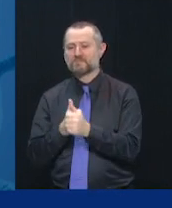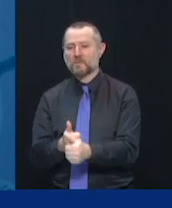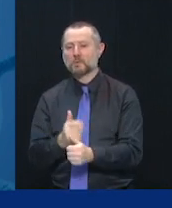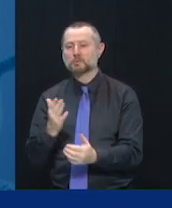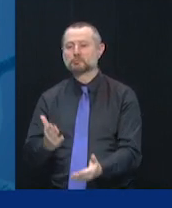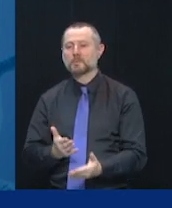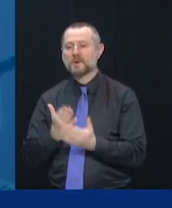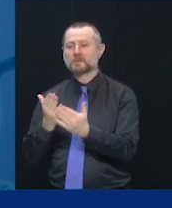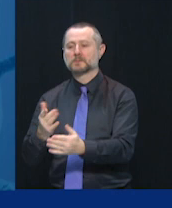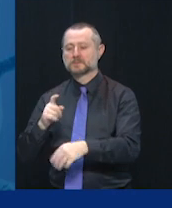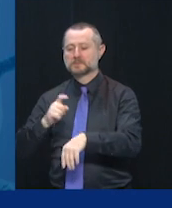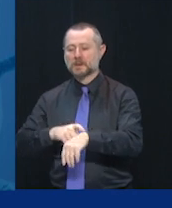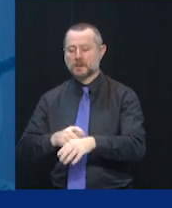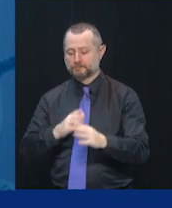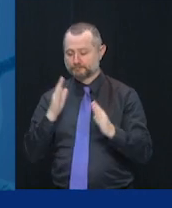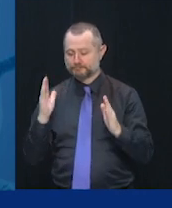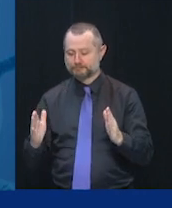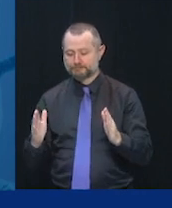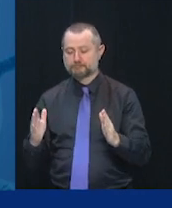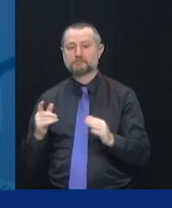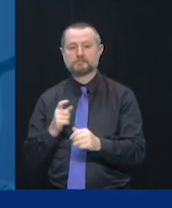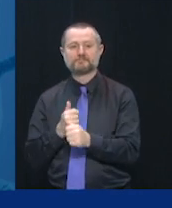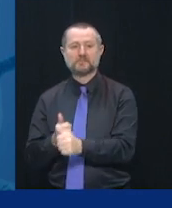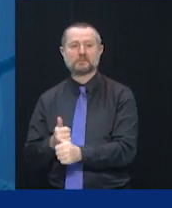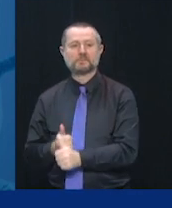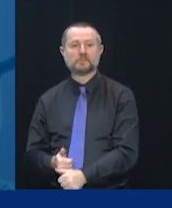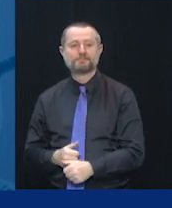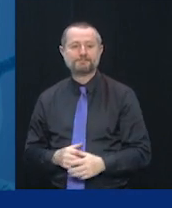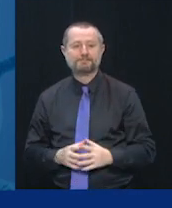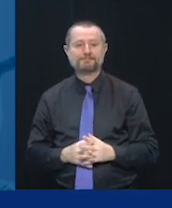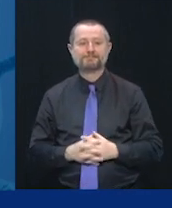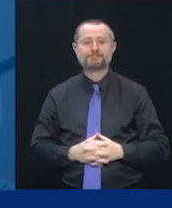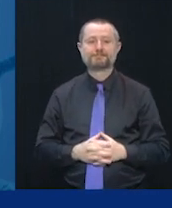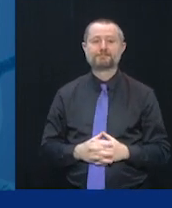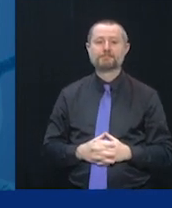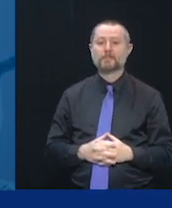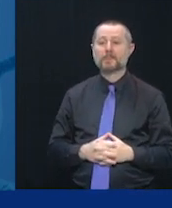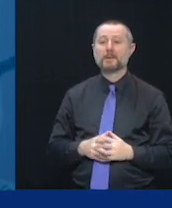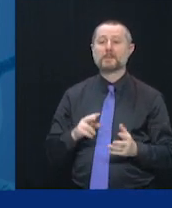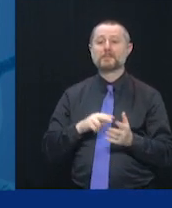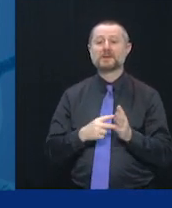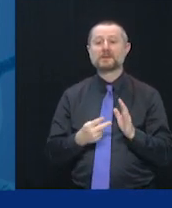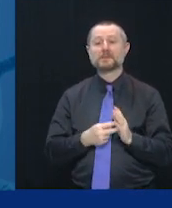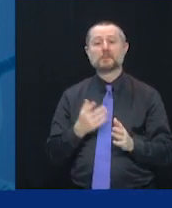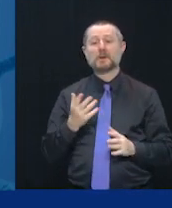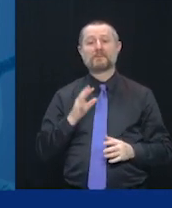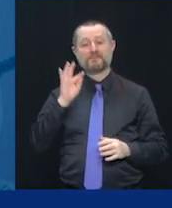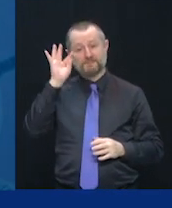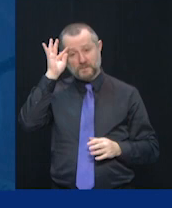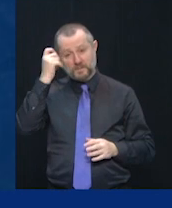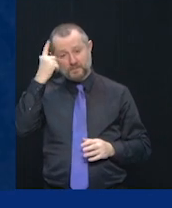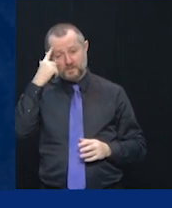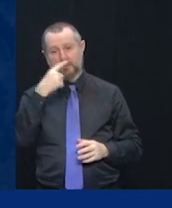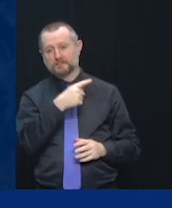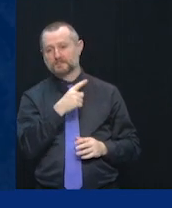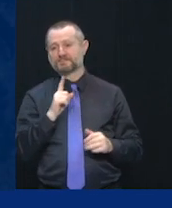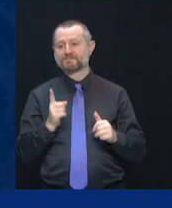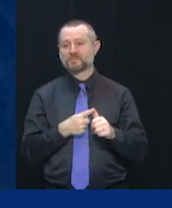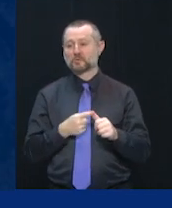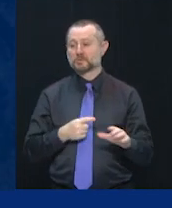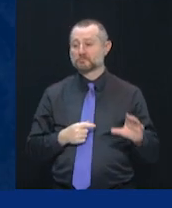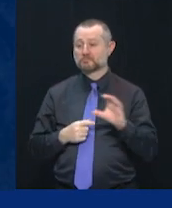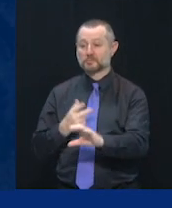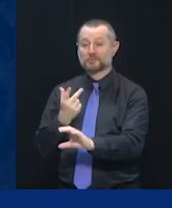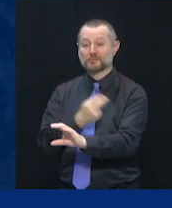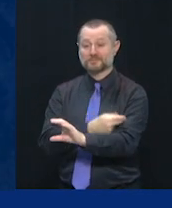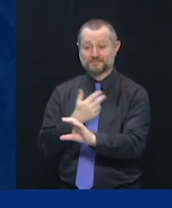interval as possible. So the federal position is clear. Use the first dose for the first dose. Use the second dose for the second dose. I